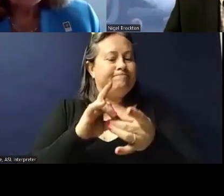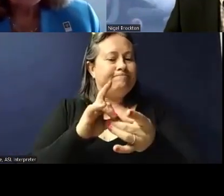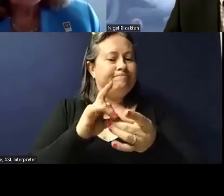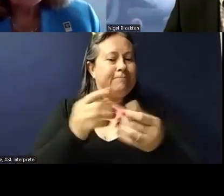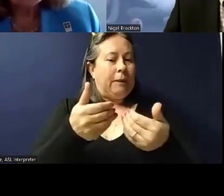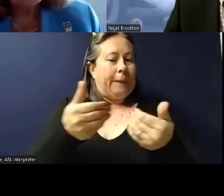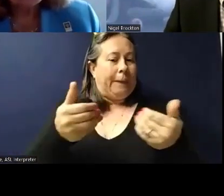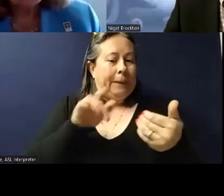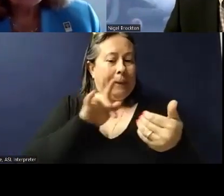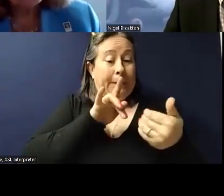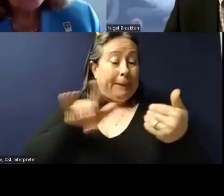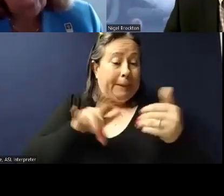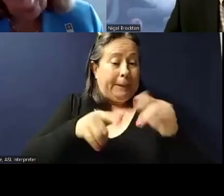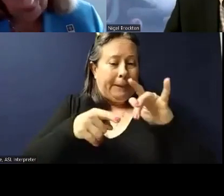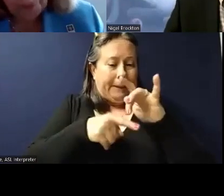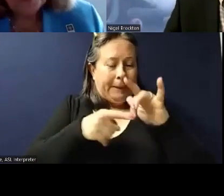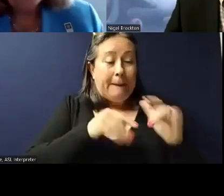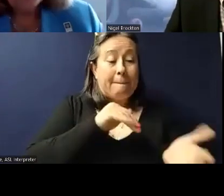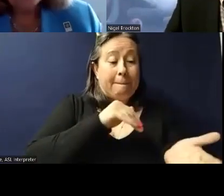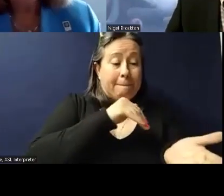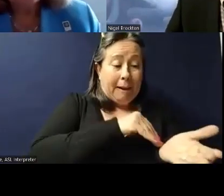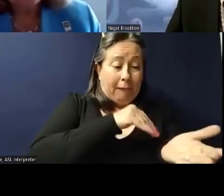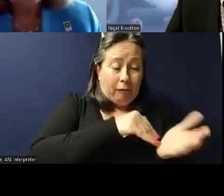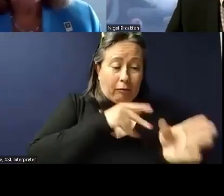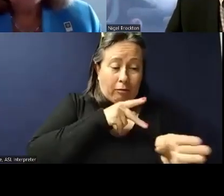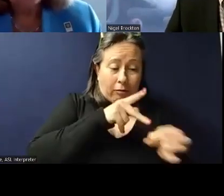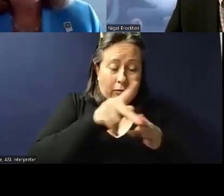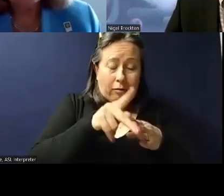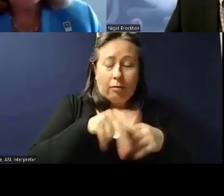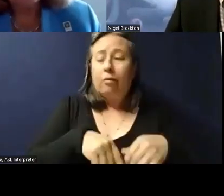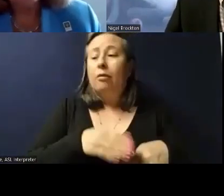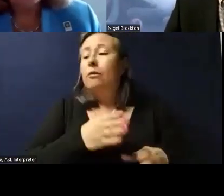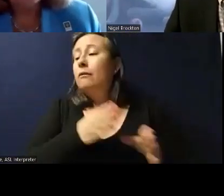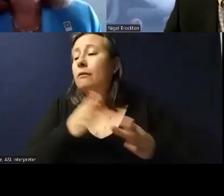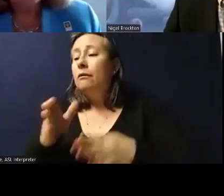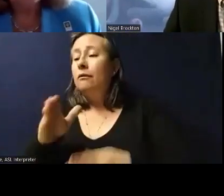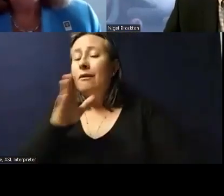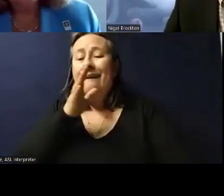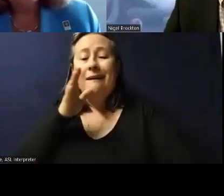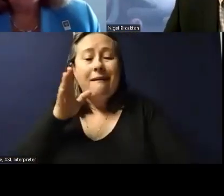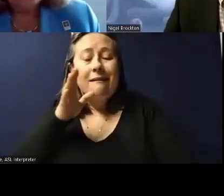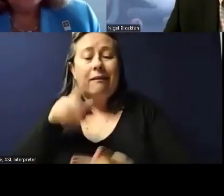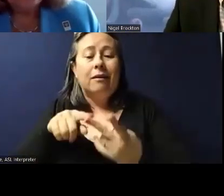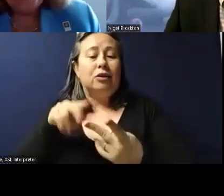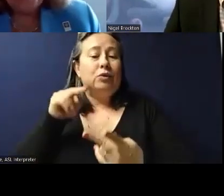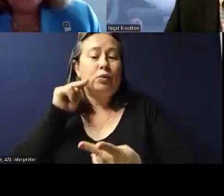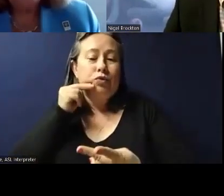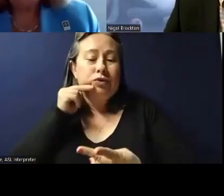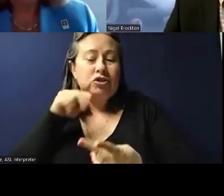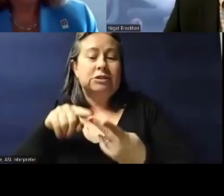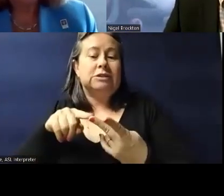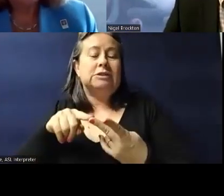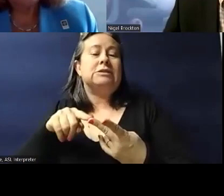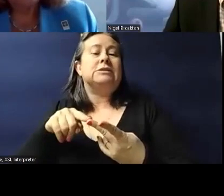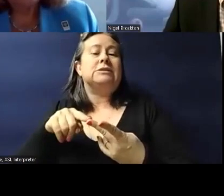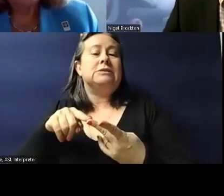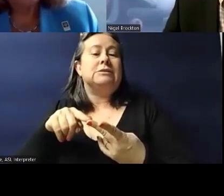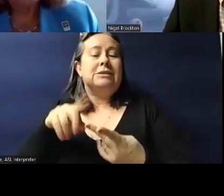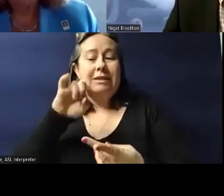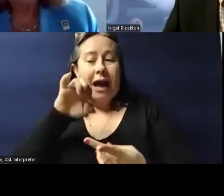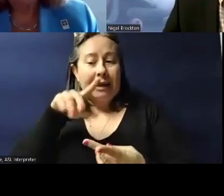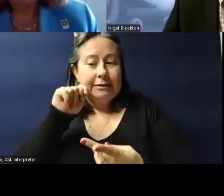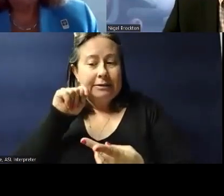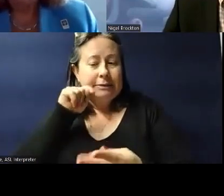the medical profession and, you know, our ag and nutrition and diet professionals, and how